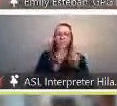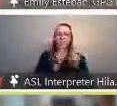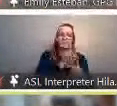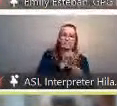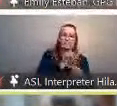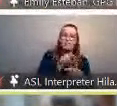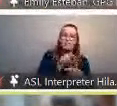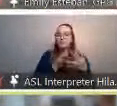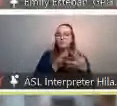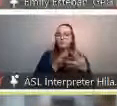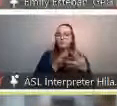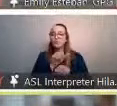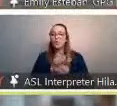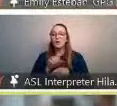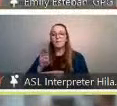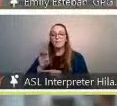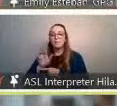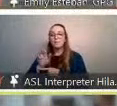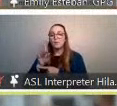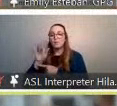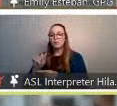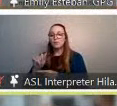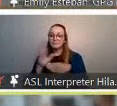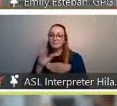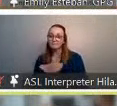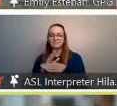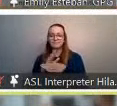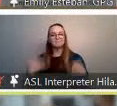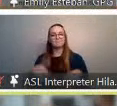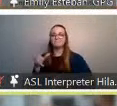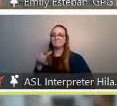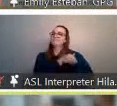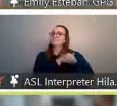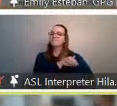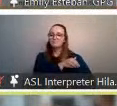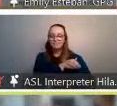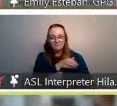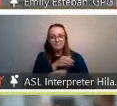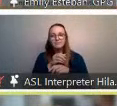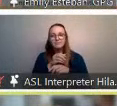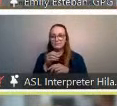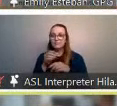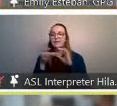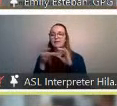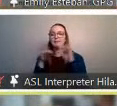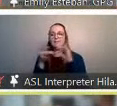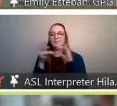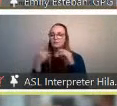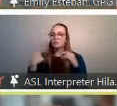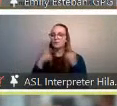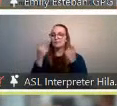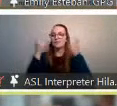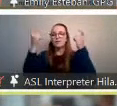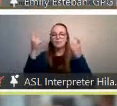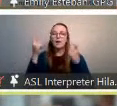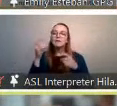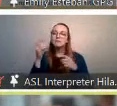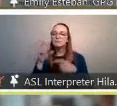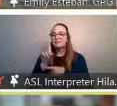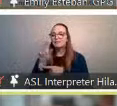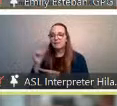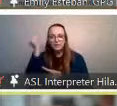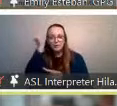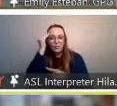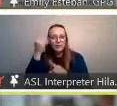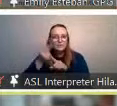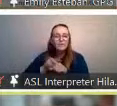Barbara shared some powerful statements earlier as we celebrate Developmental Disabilities Awareness Month and think about how